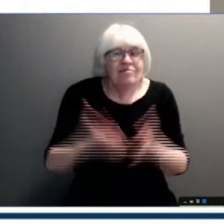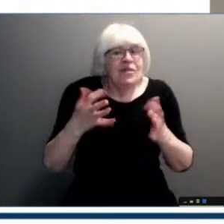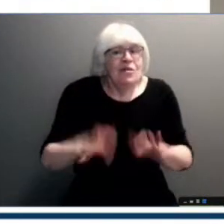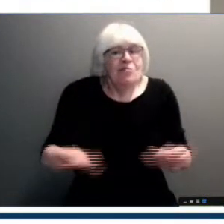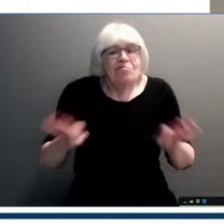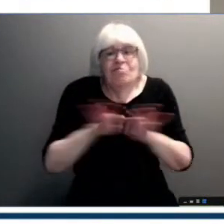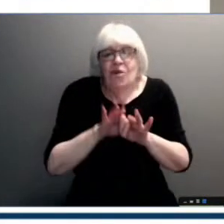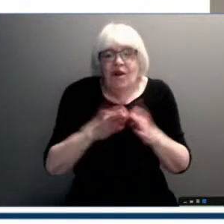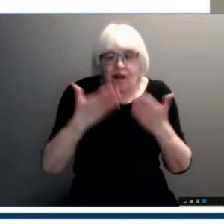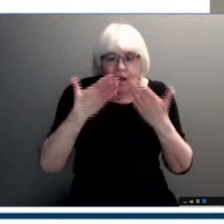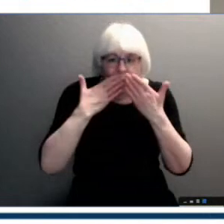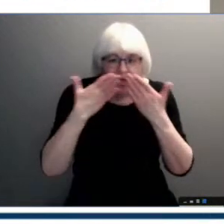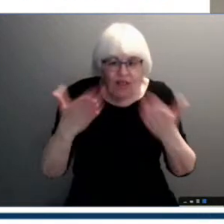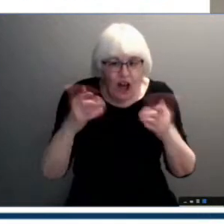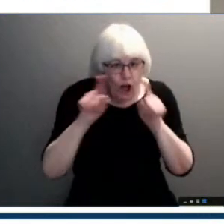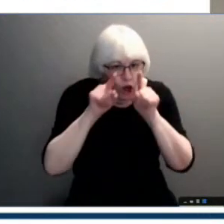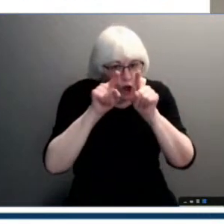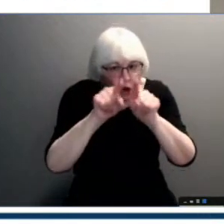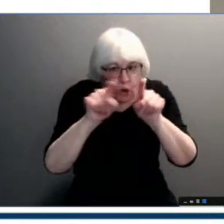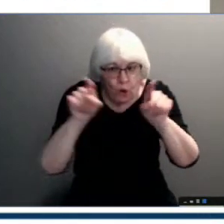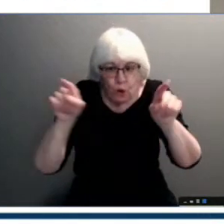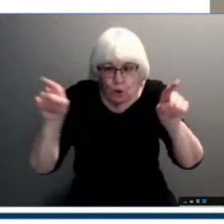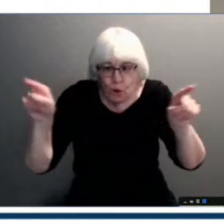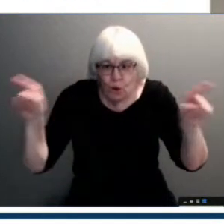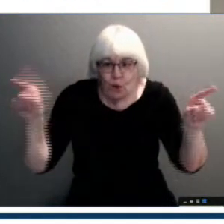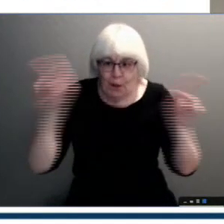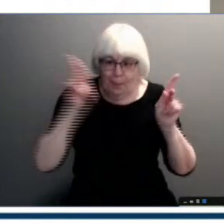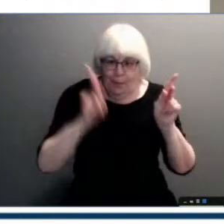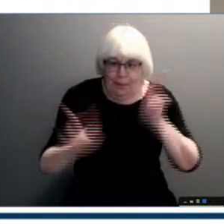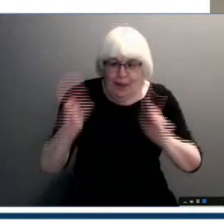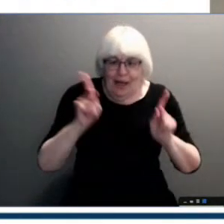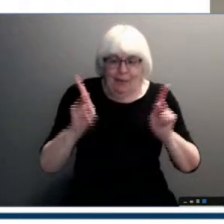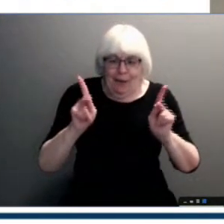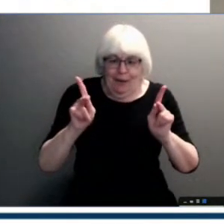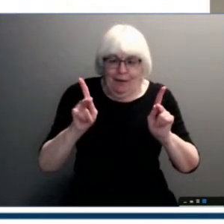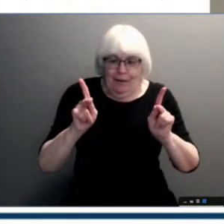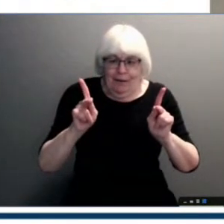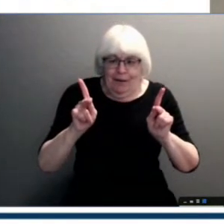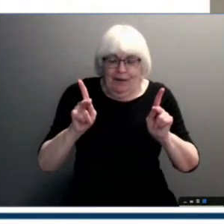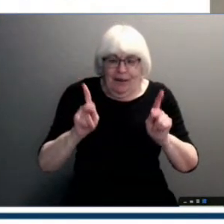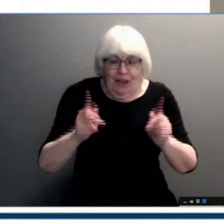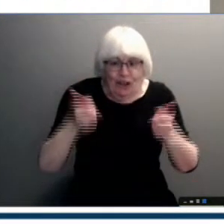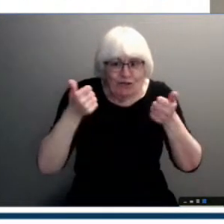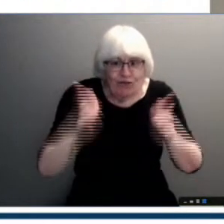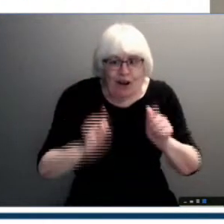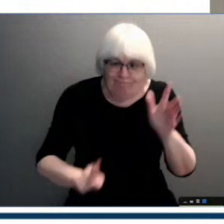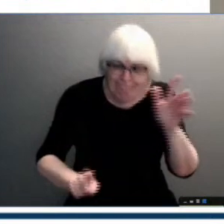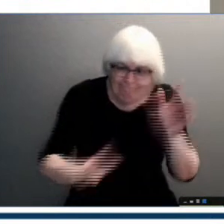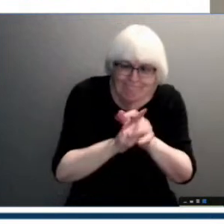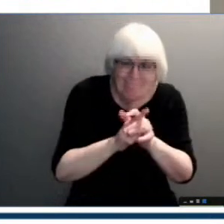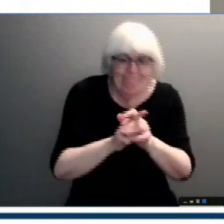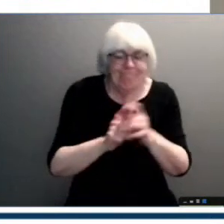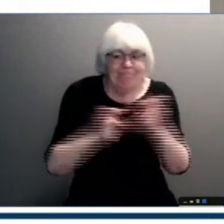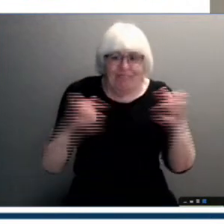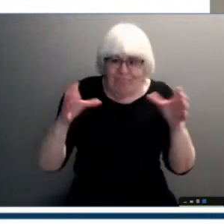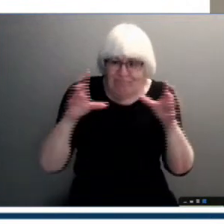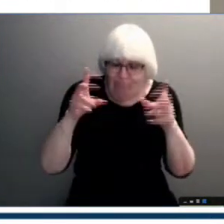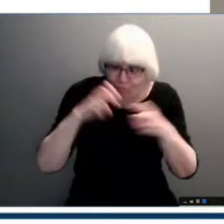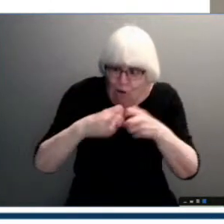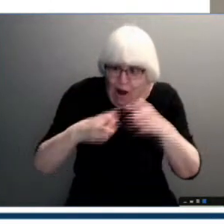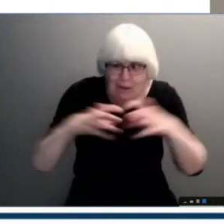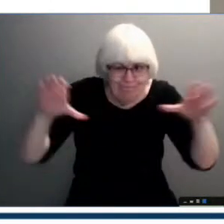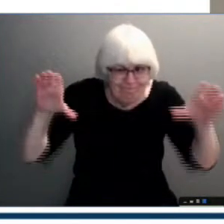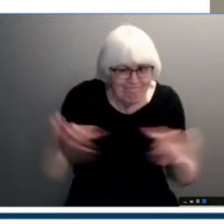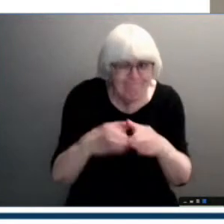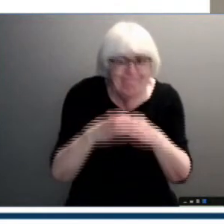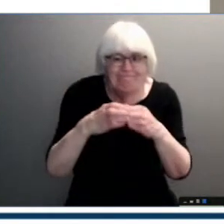pandemic and continue to come together every time a new obstacle is thrown in our path. The timing of Omicron could not be worse.